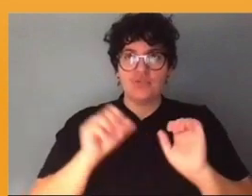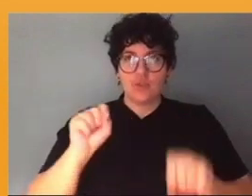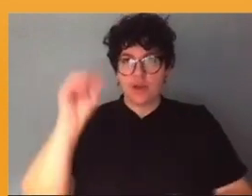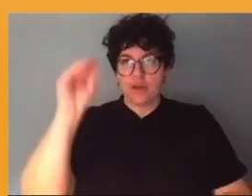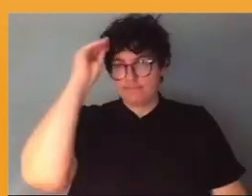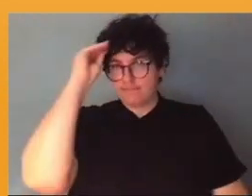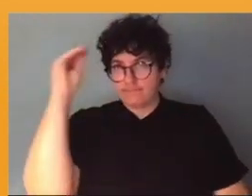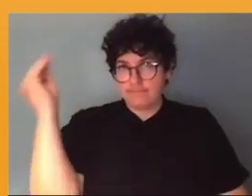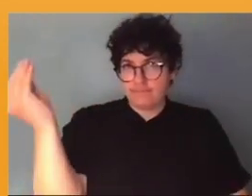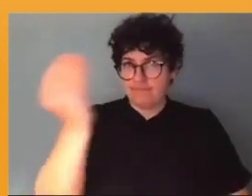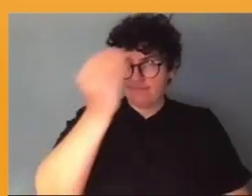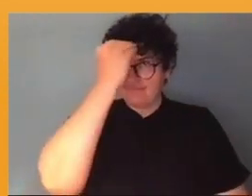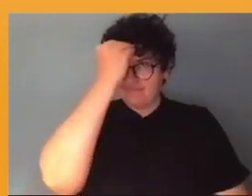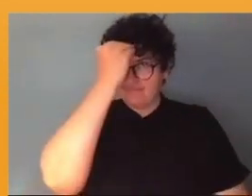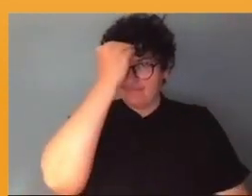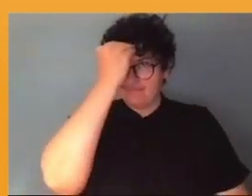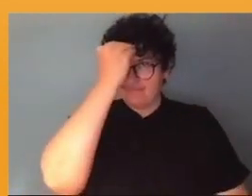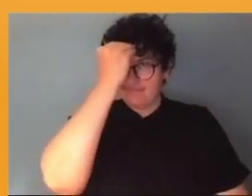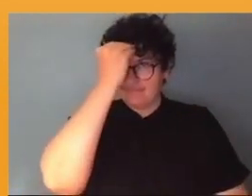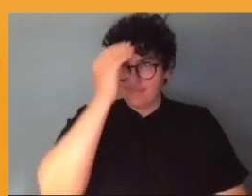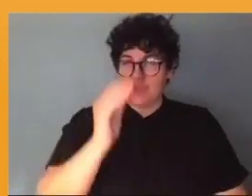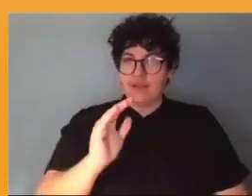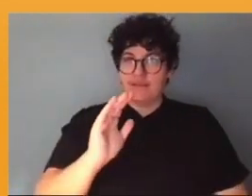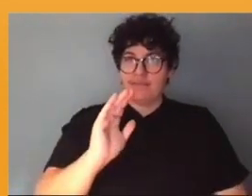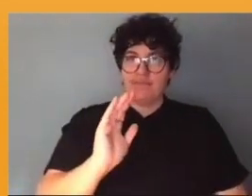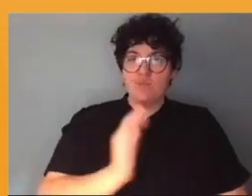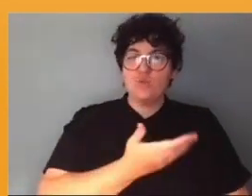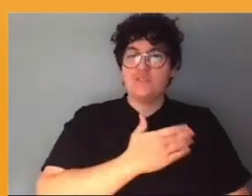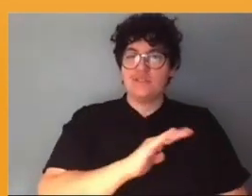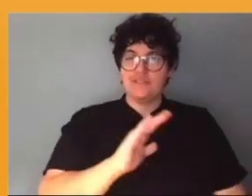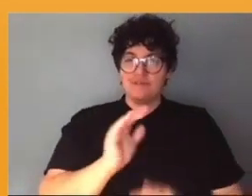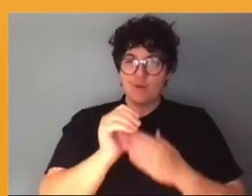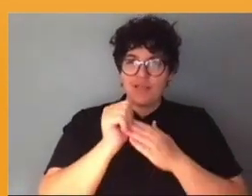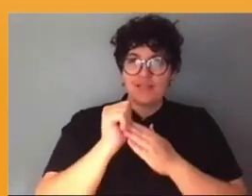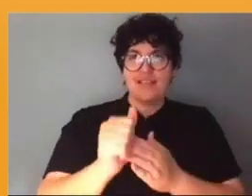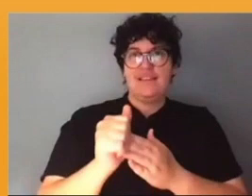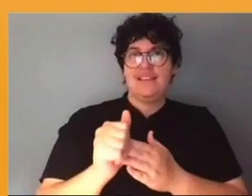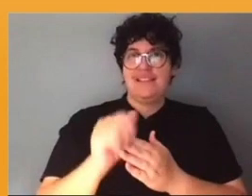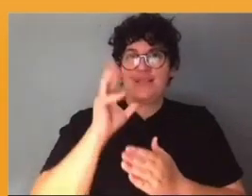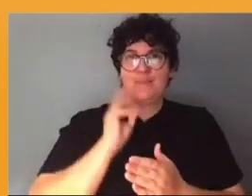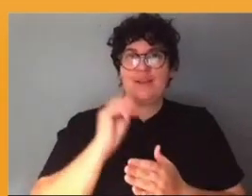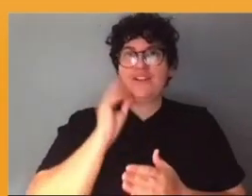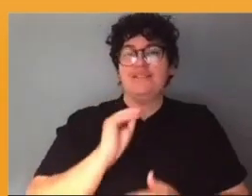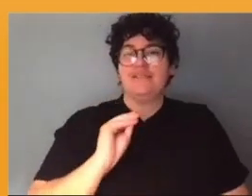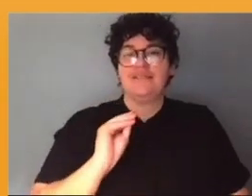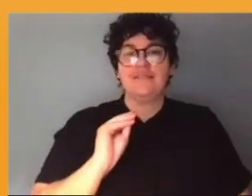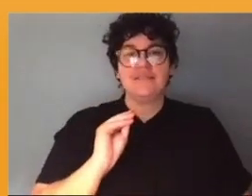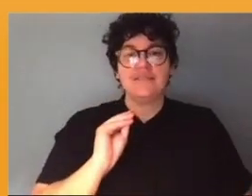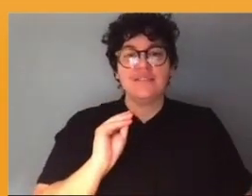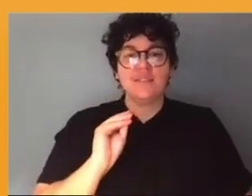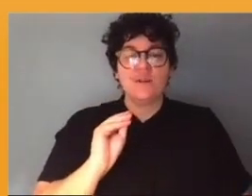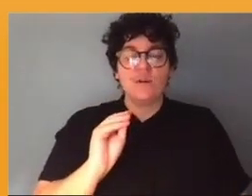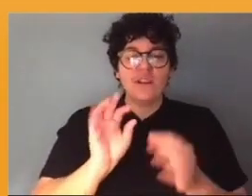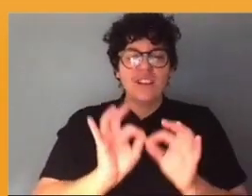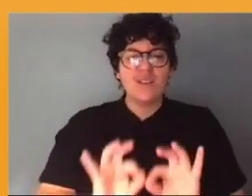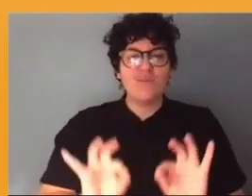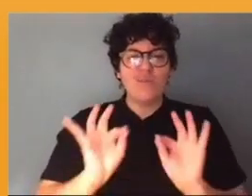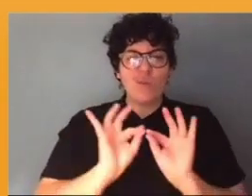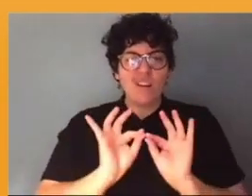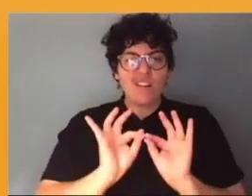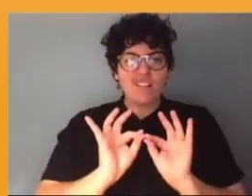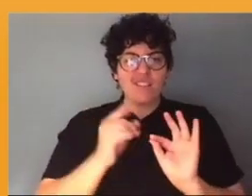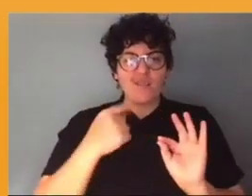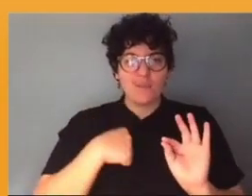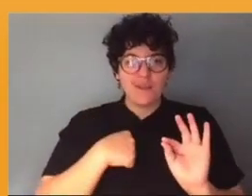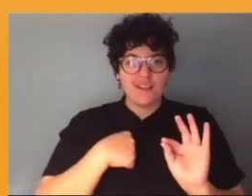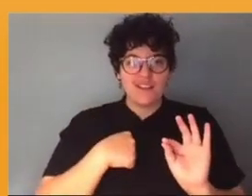mind as a way to lead the experience. And that's why it's so important for me to foster,